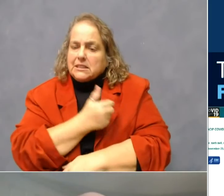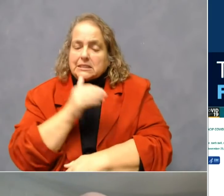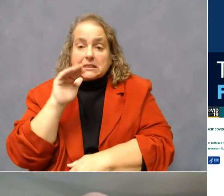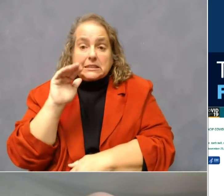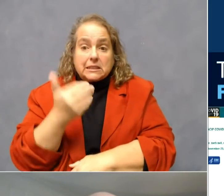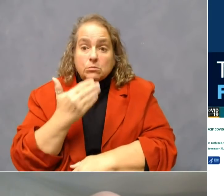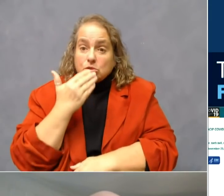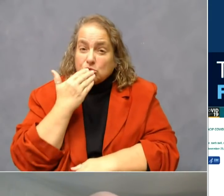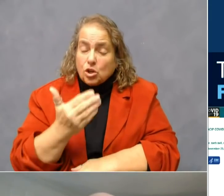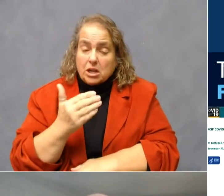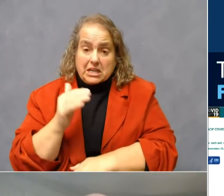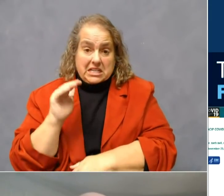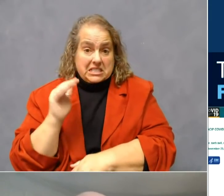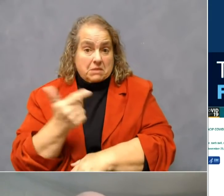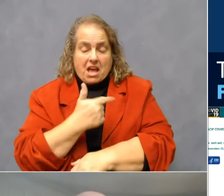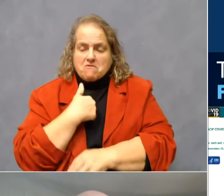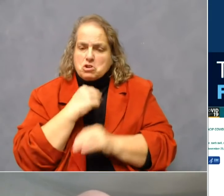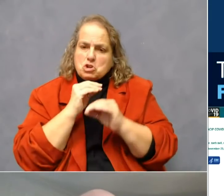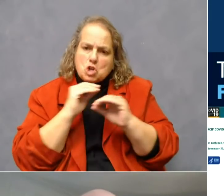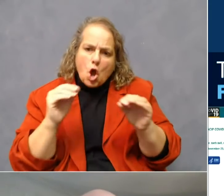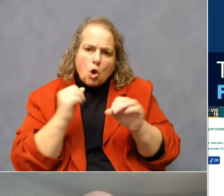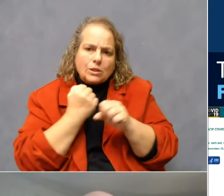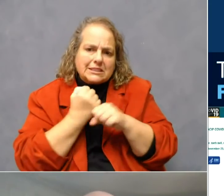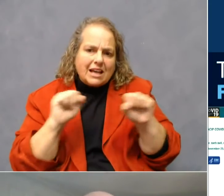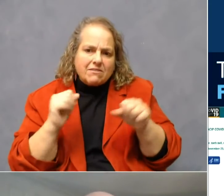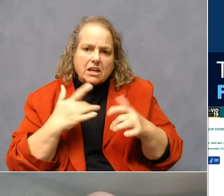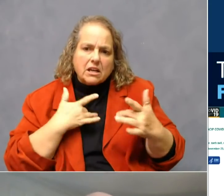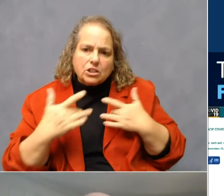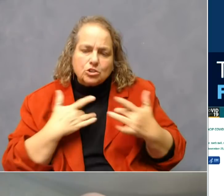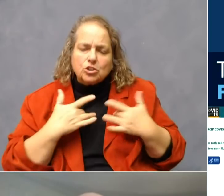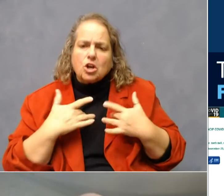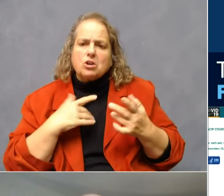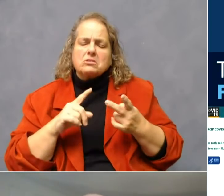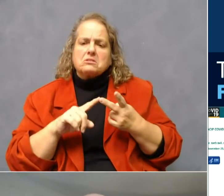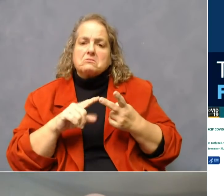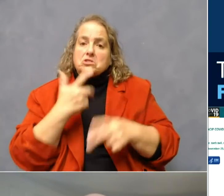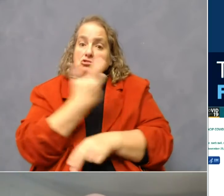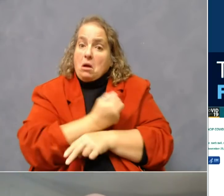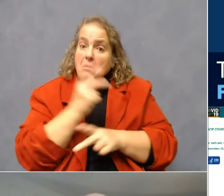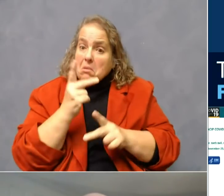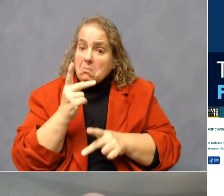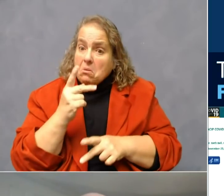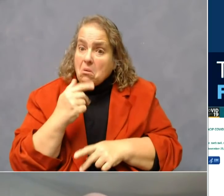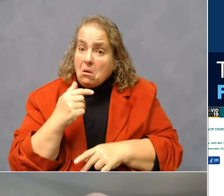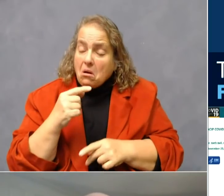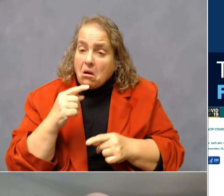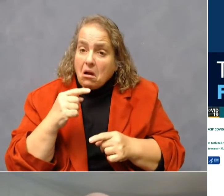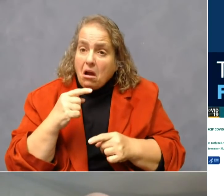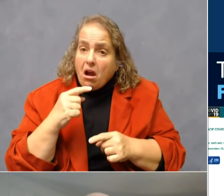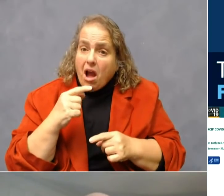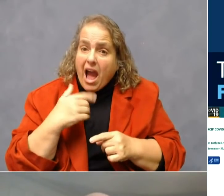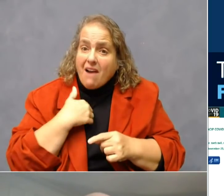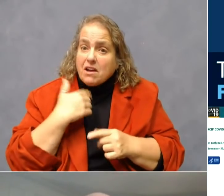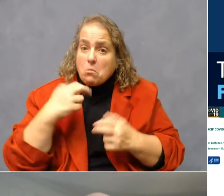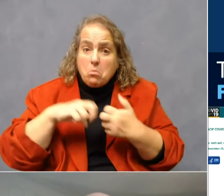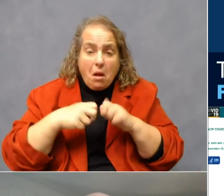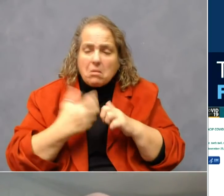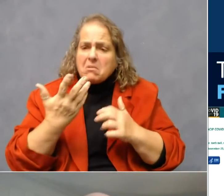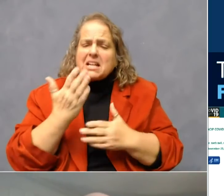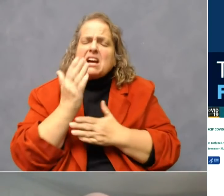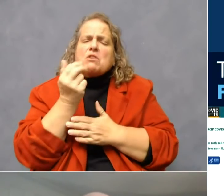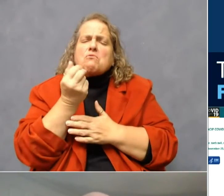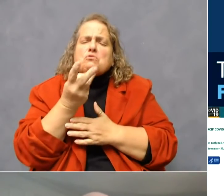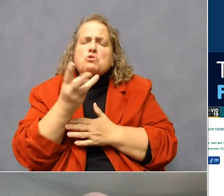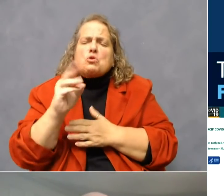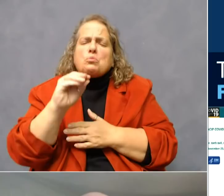safety concerns. Initial reports say that a few percent of people get fever and body aches and symptoms,